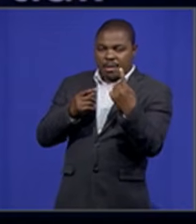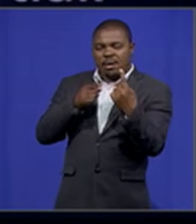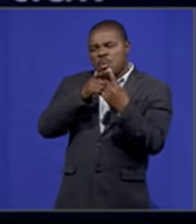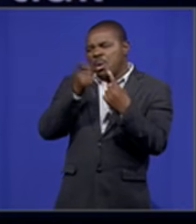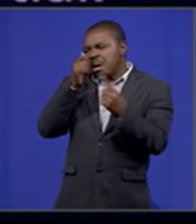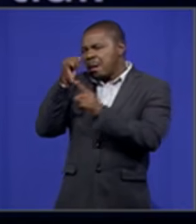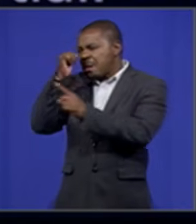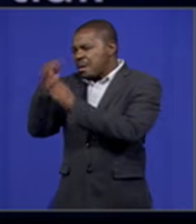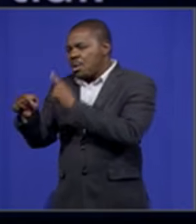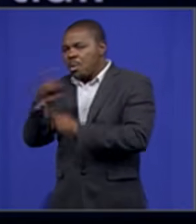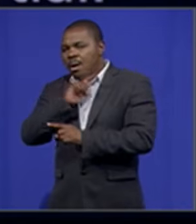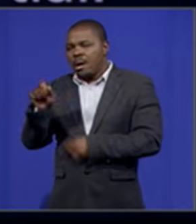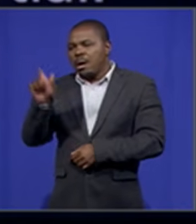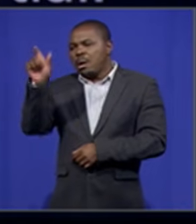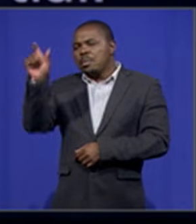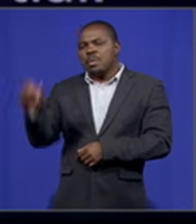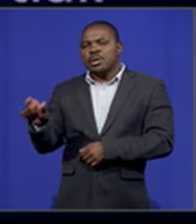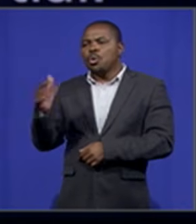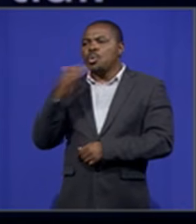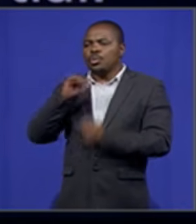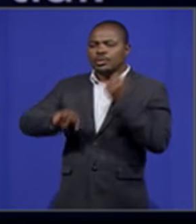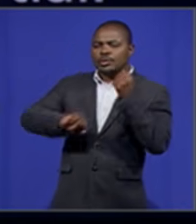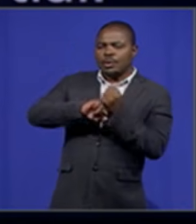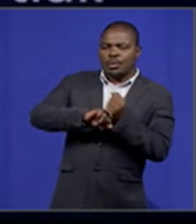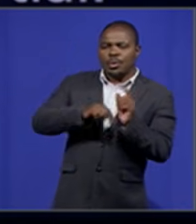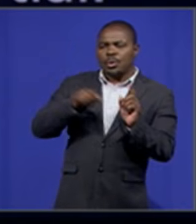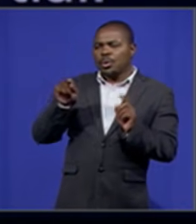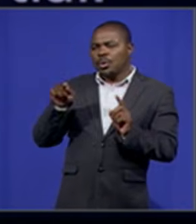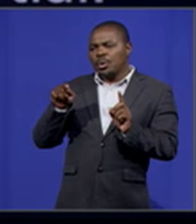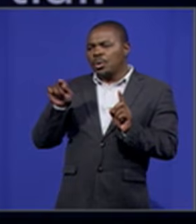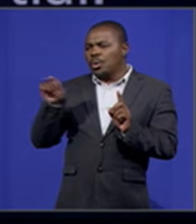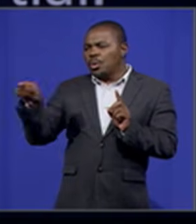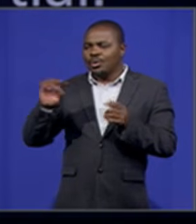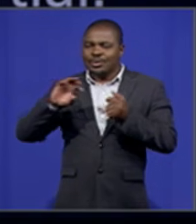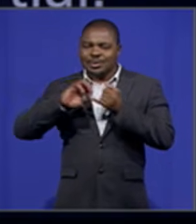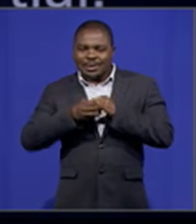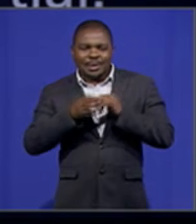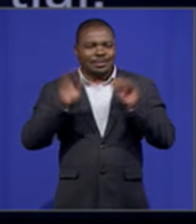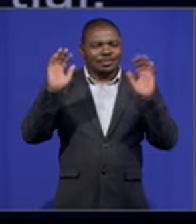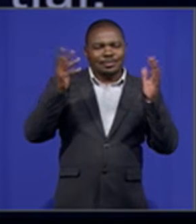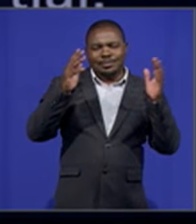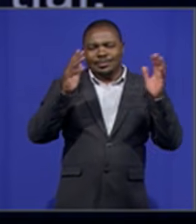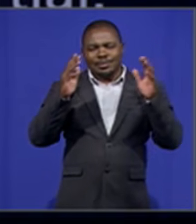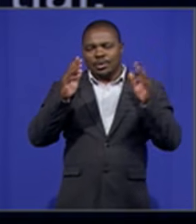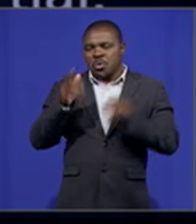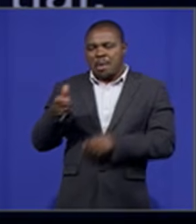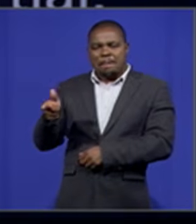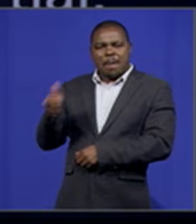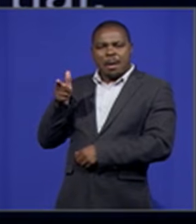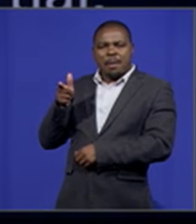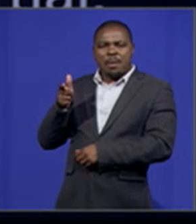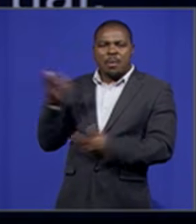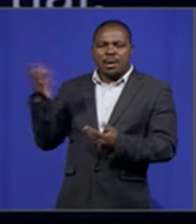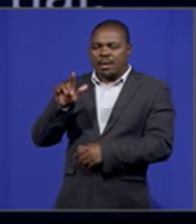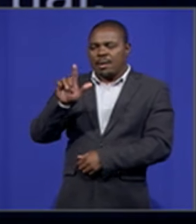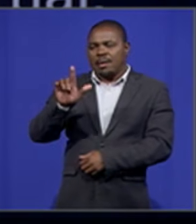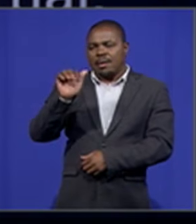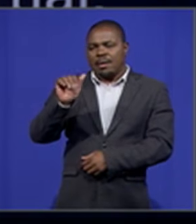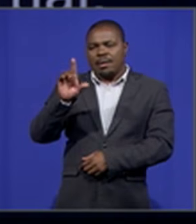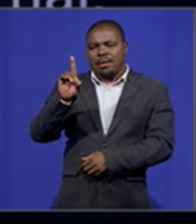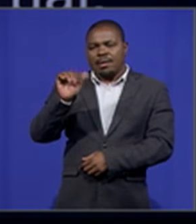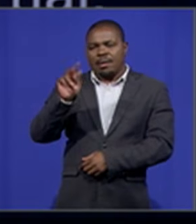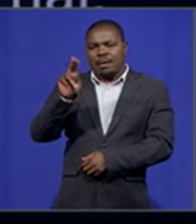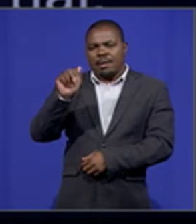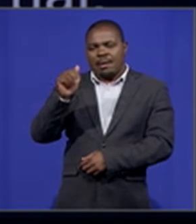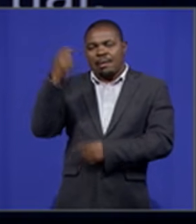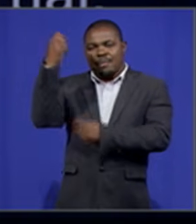o latofatšwa ka go thunya yo mongwe wa balatedi ba gagwe ba e le gore ba be ba le ka go mogantšha ge ba kopana le yena go lala dana ka toropongkgolo ya Polokwane